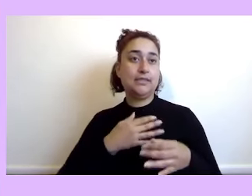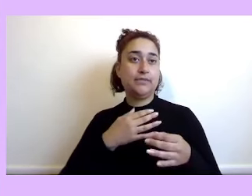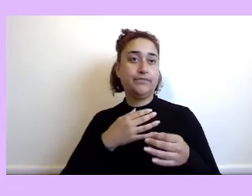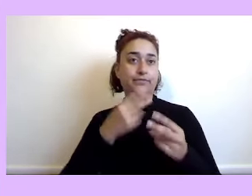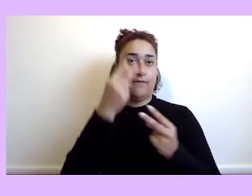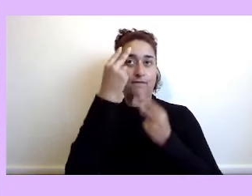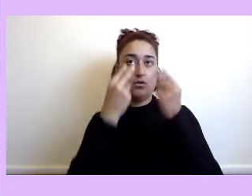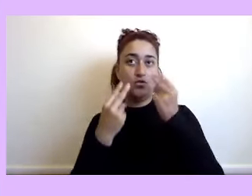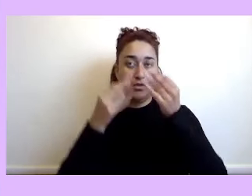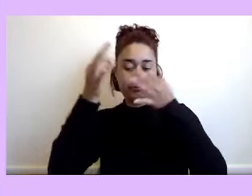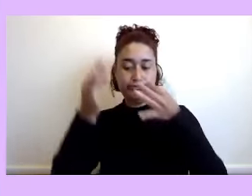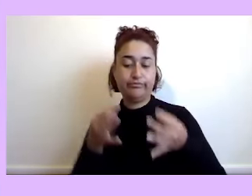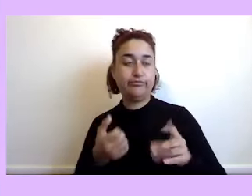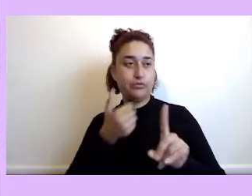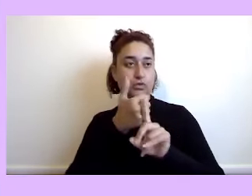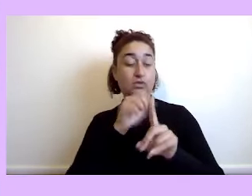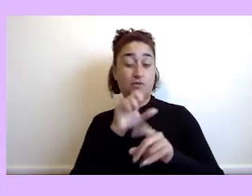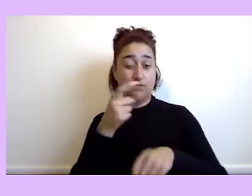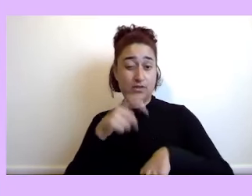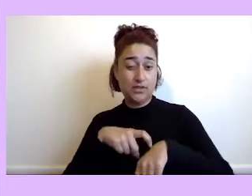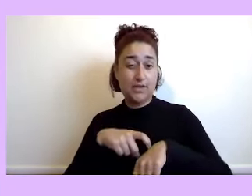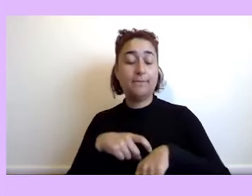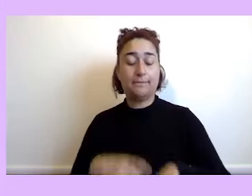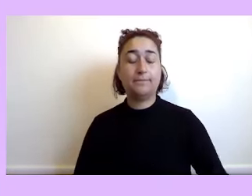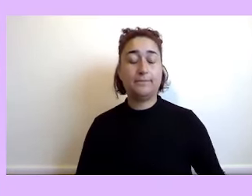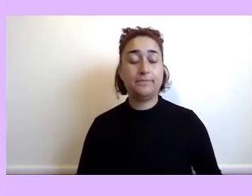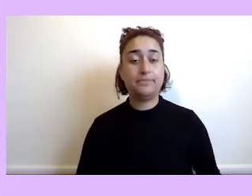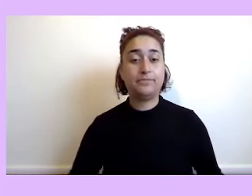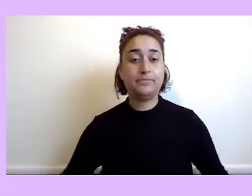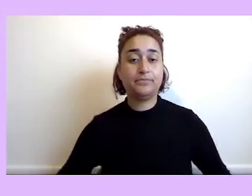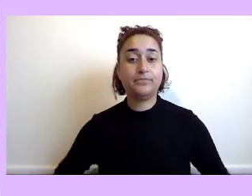yourself the first time you take the mic.